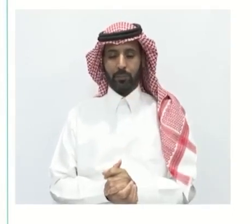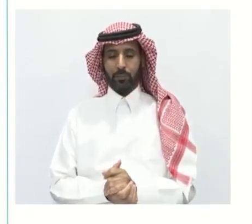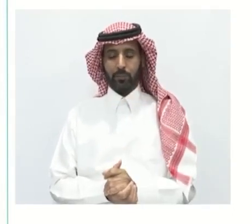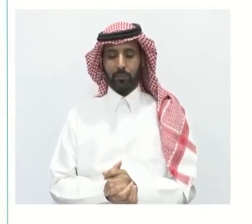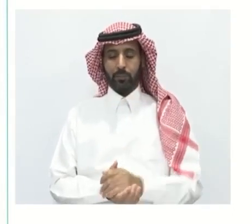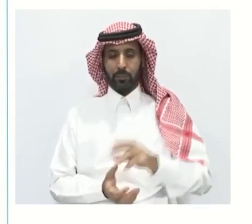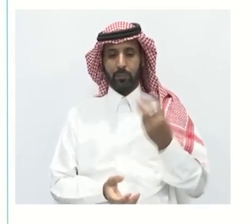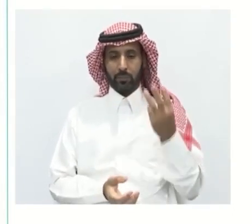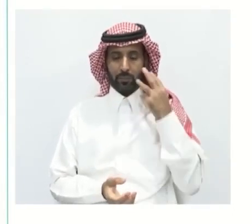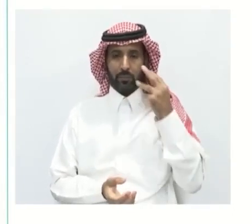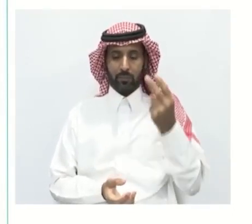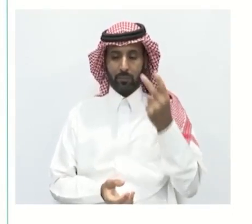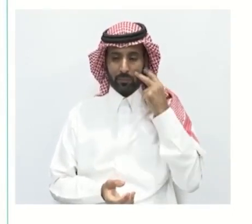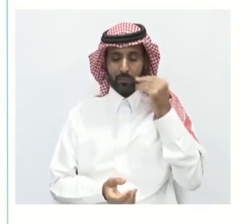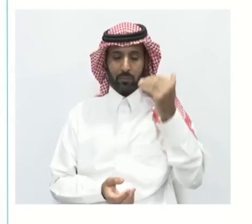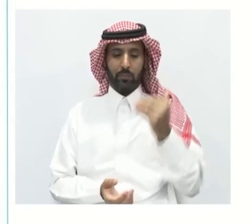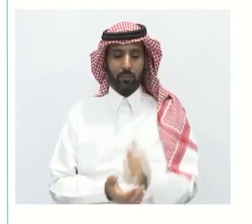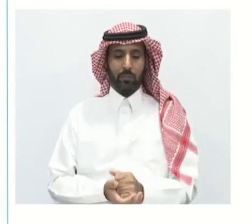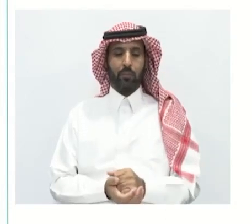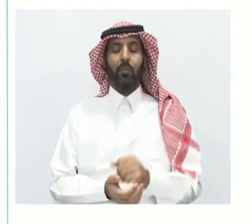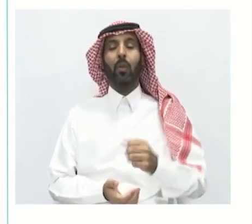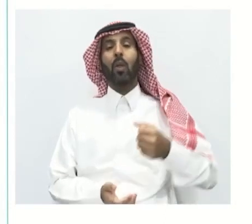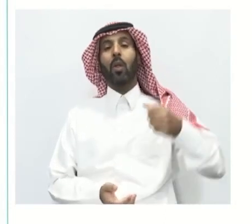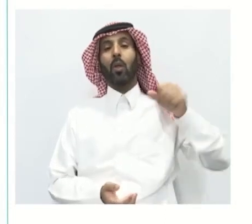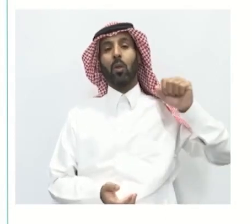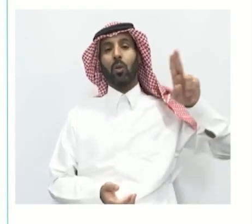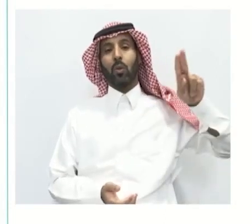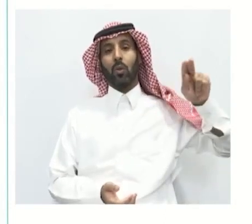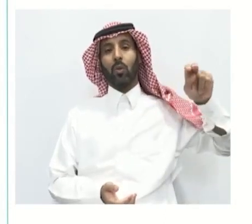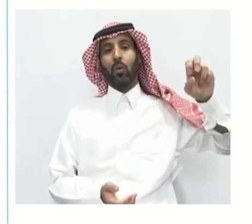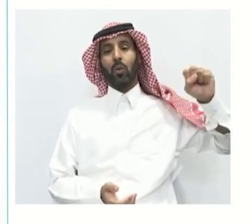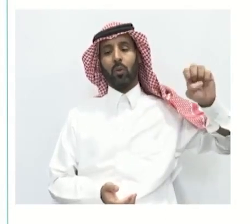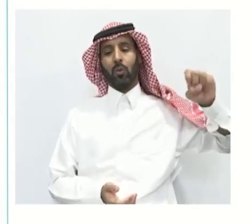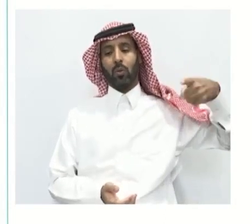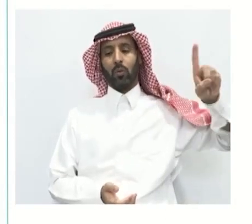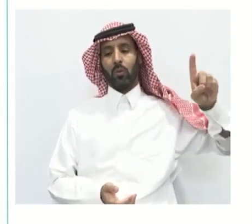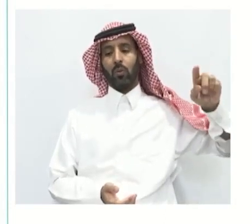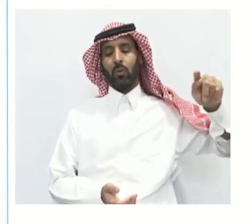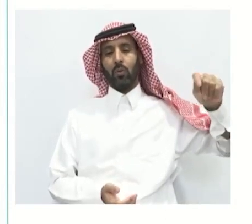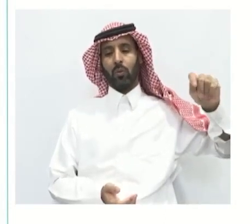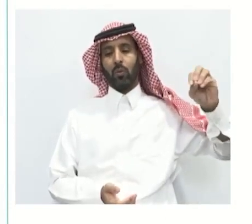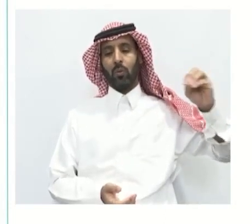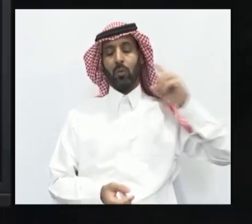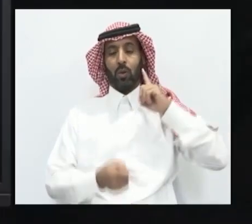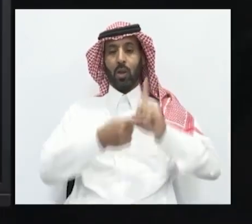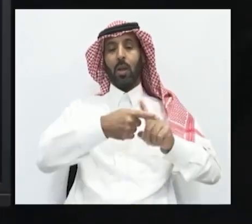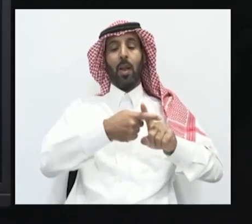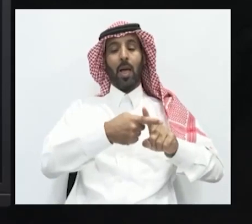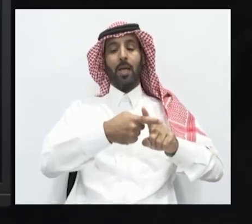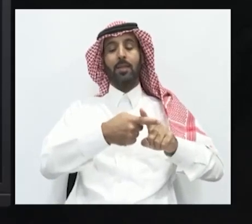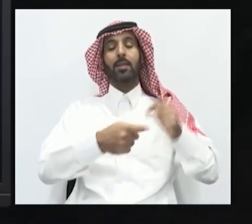The second part, we use used to plus the verb. Used to and the verb. So when do we use